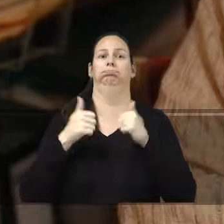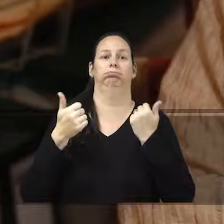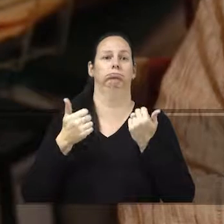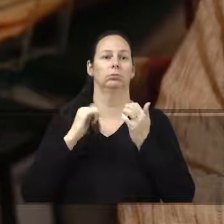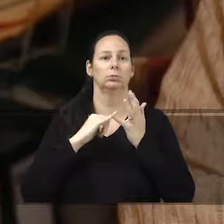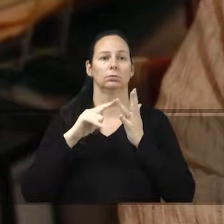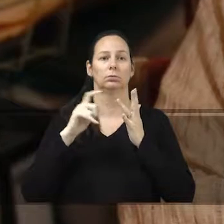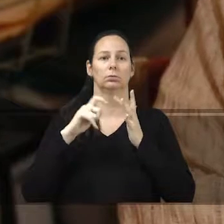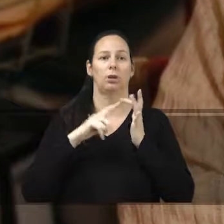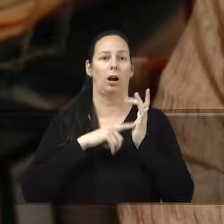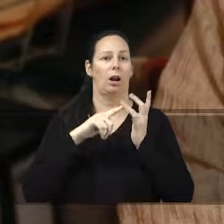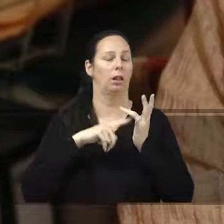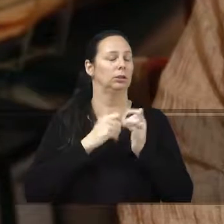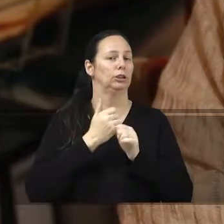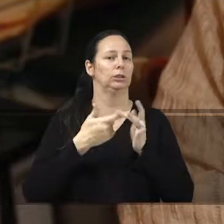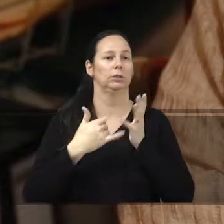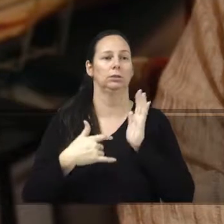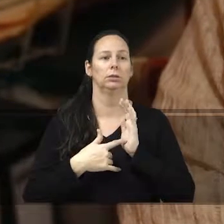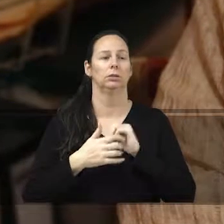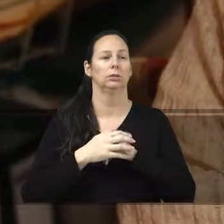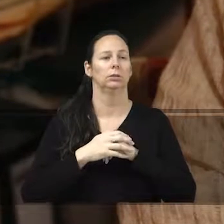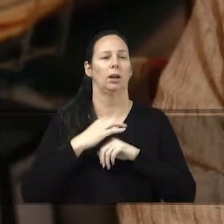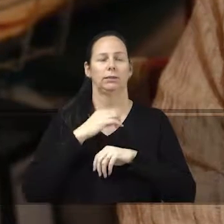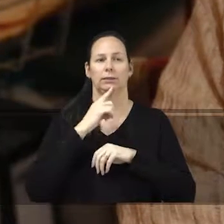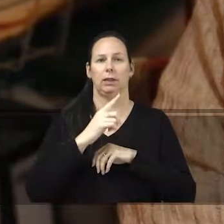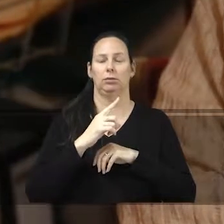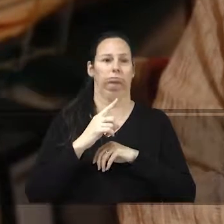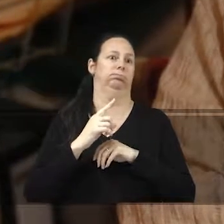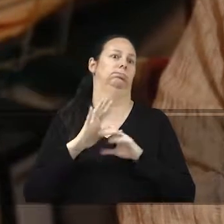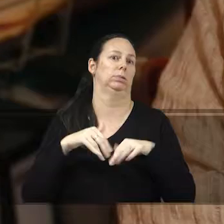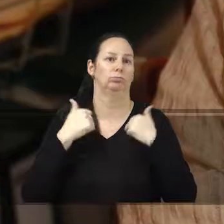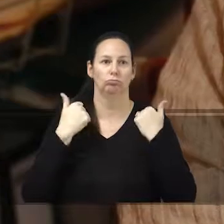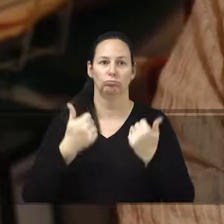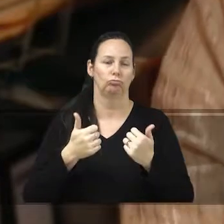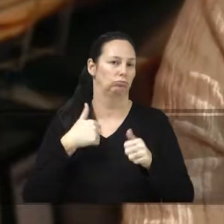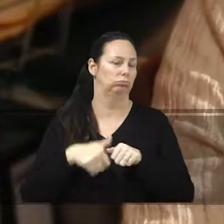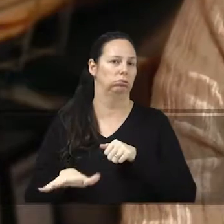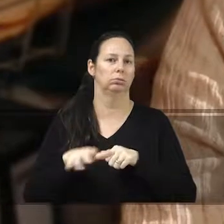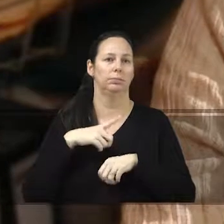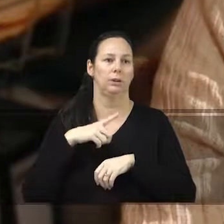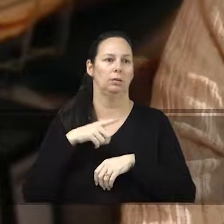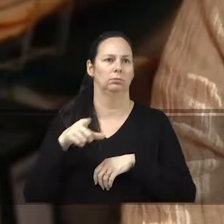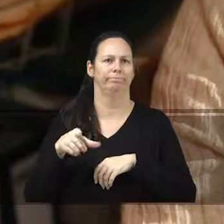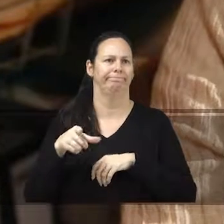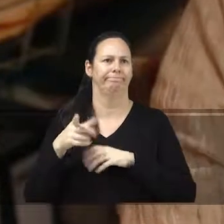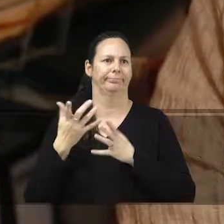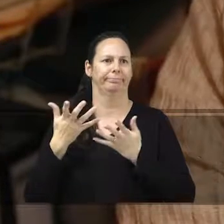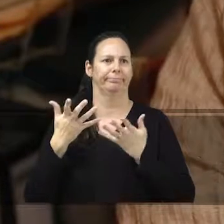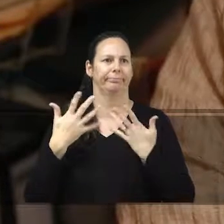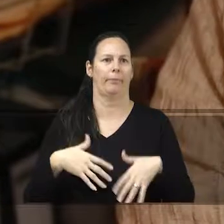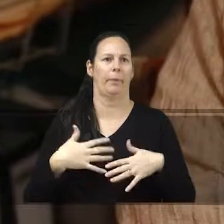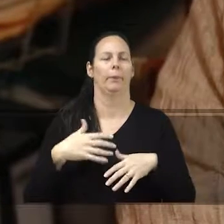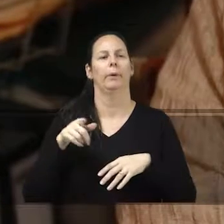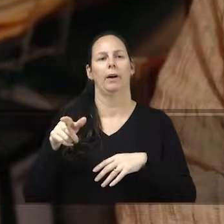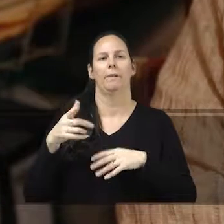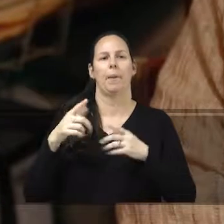was so outspoken, and it was about the role of women in the church. And again, as